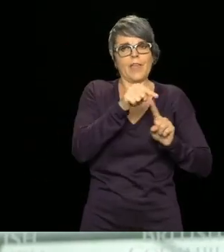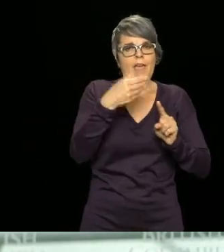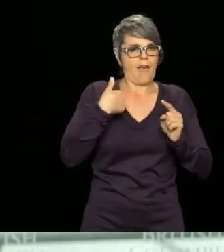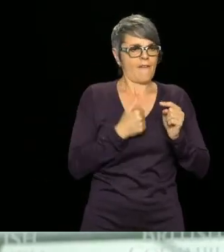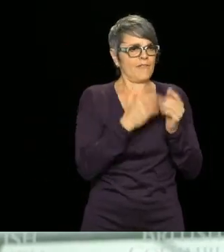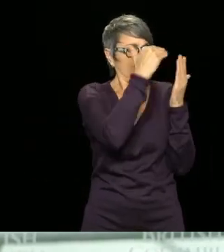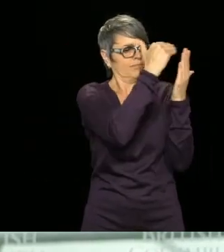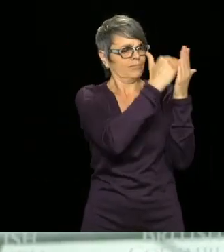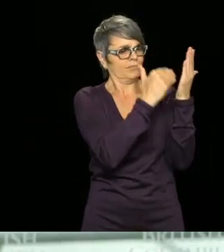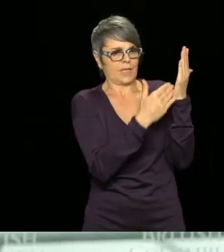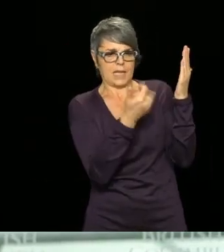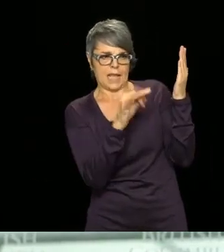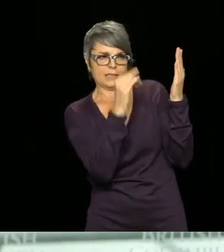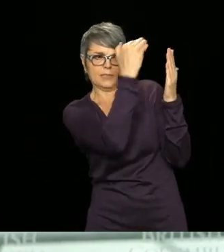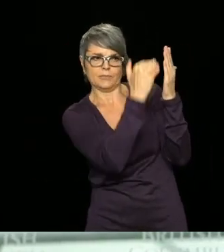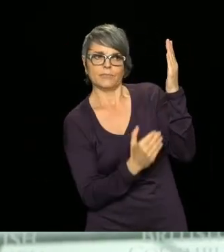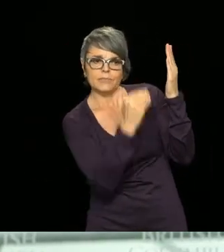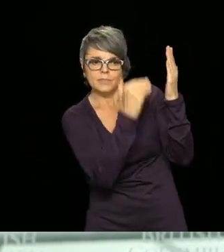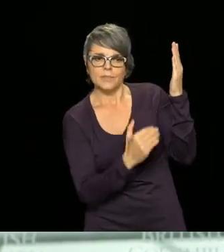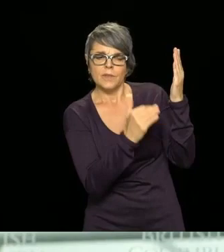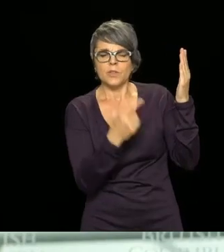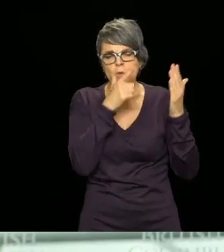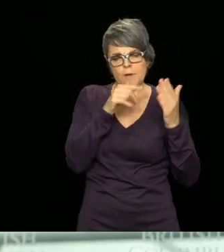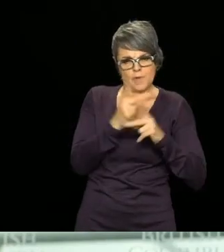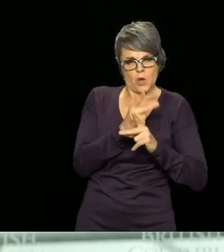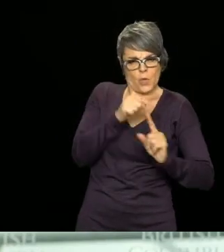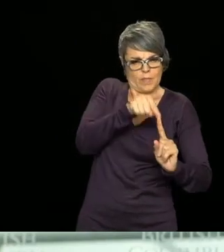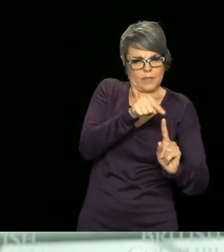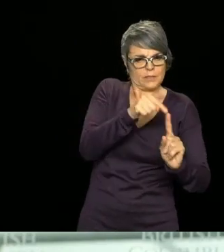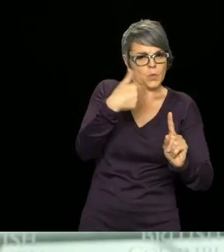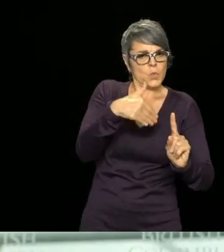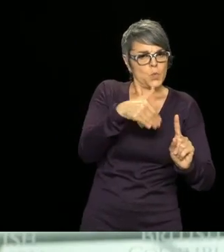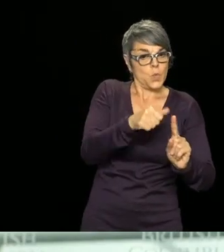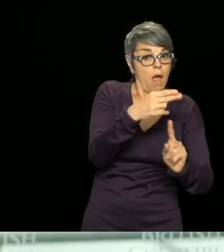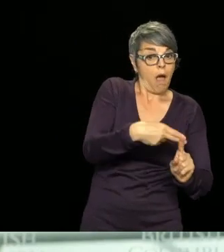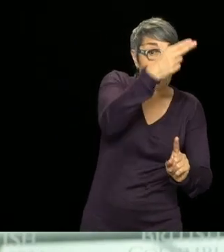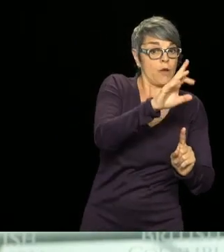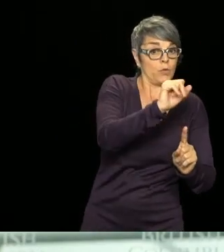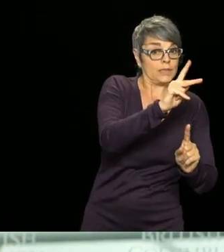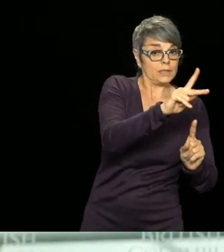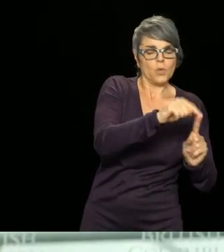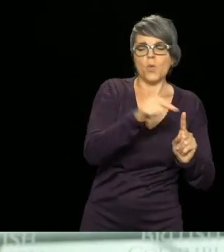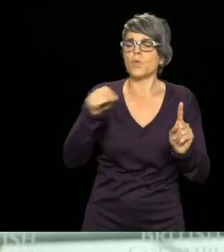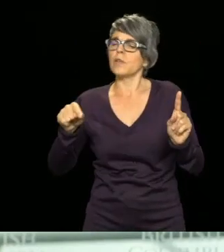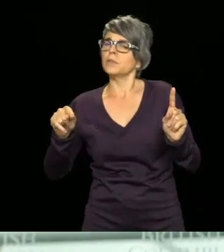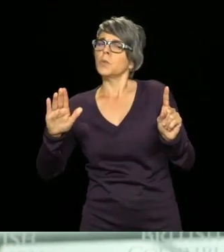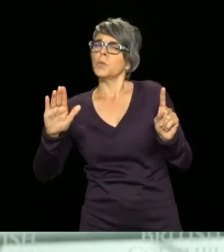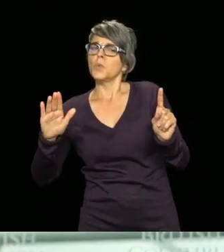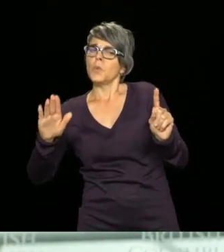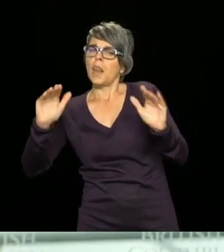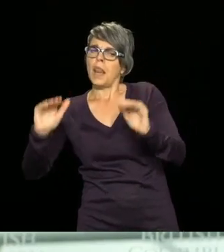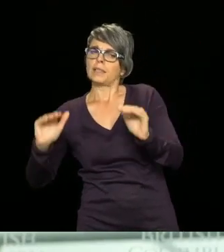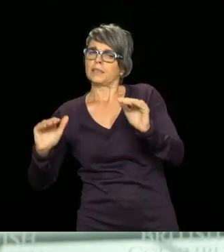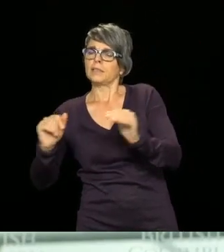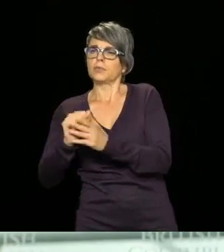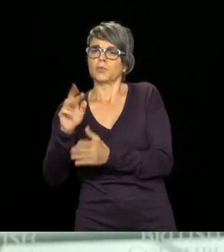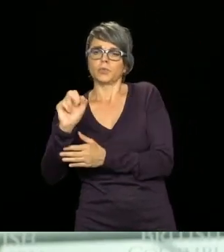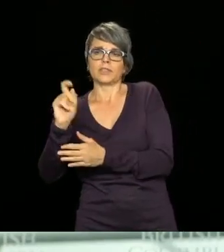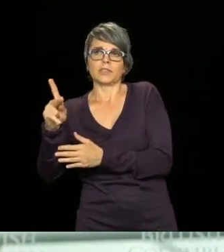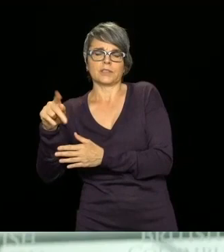that maybe perhaps in that moment in time is lower risk. And sexual assault is on the Richter